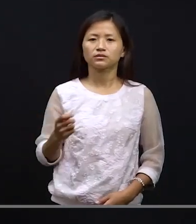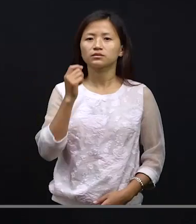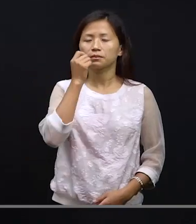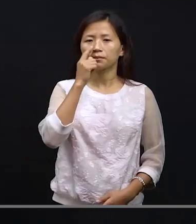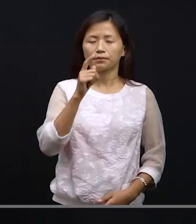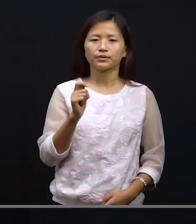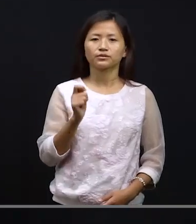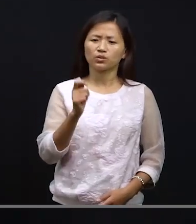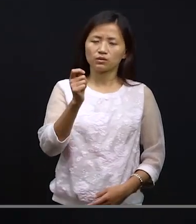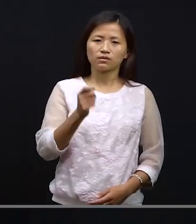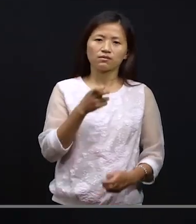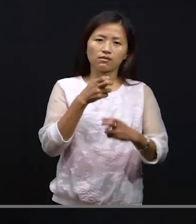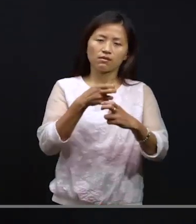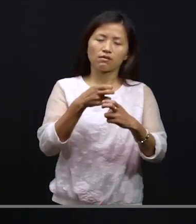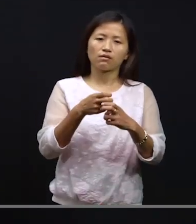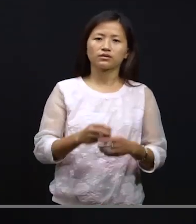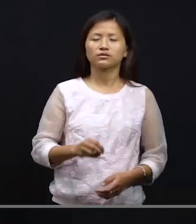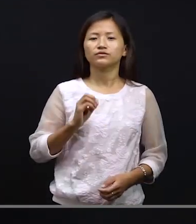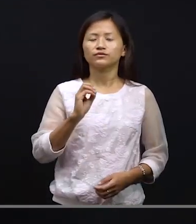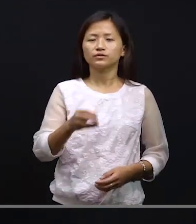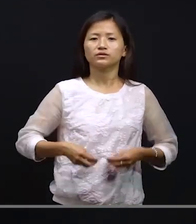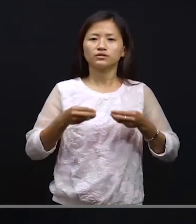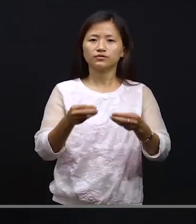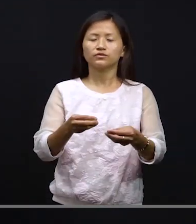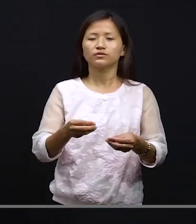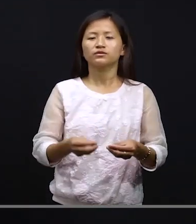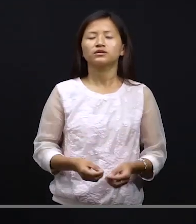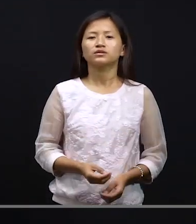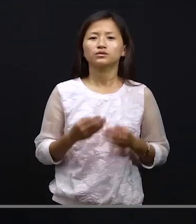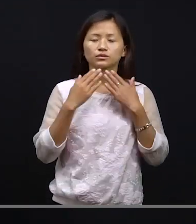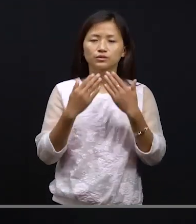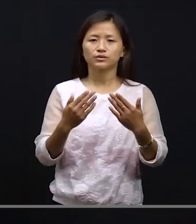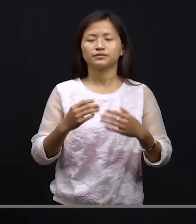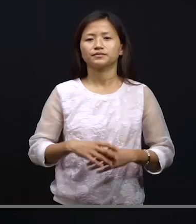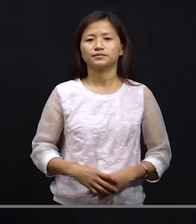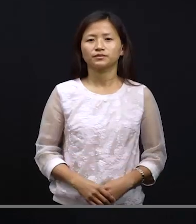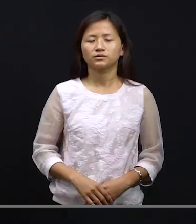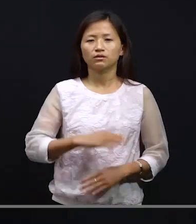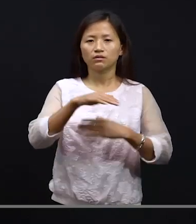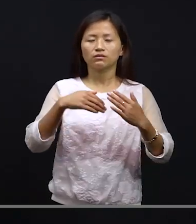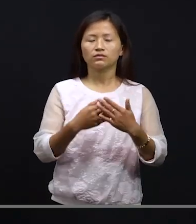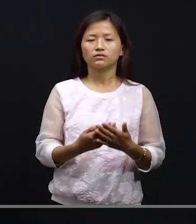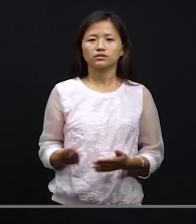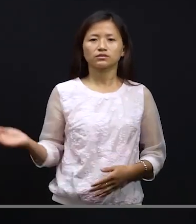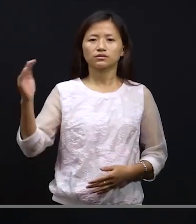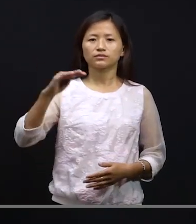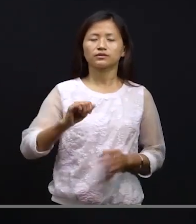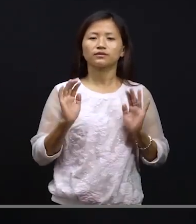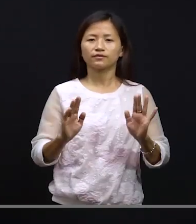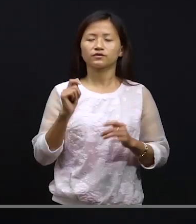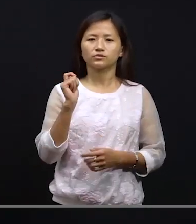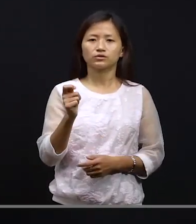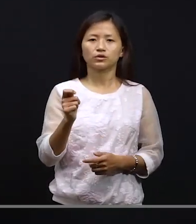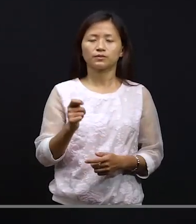working hard enough to feed you, to take care of you, to pay for your schooling. All this comes because they have a job,